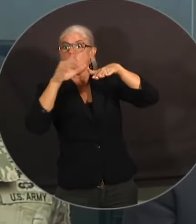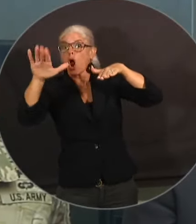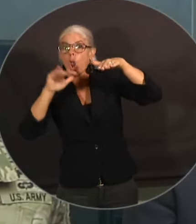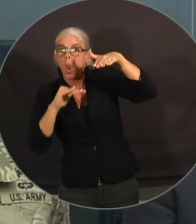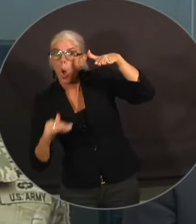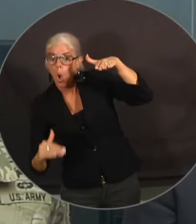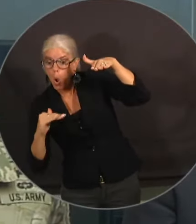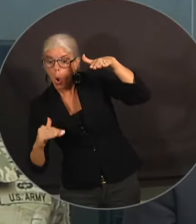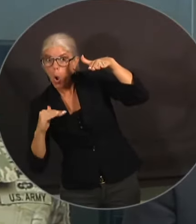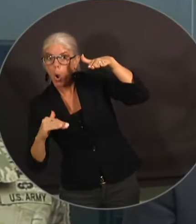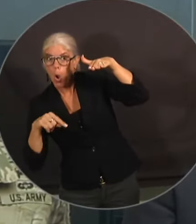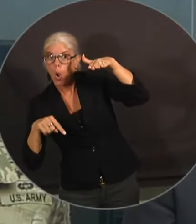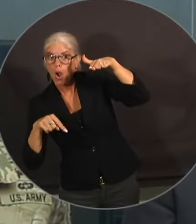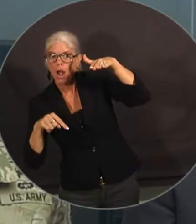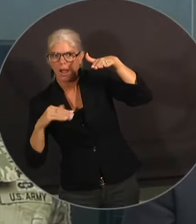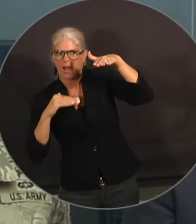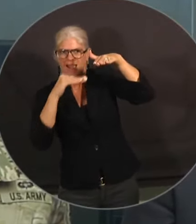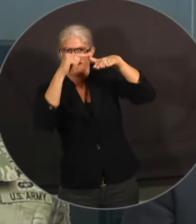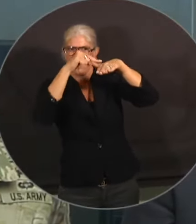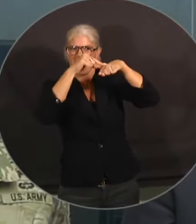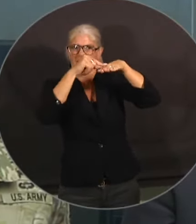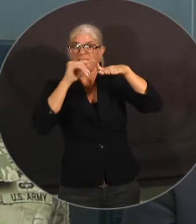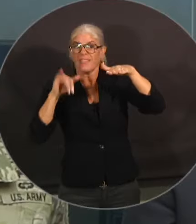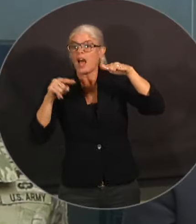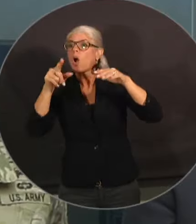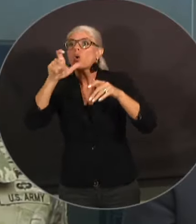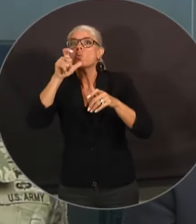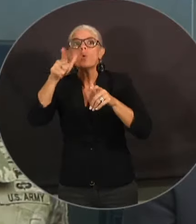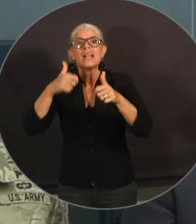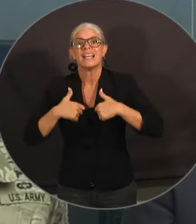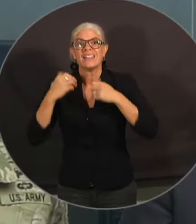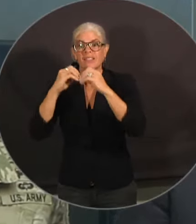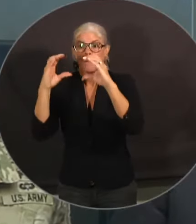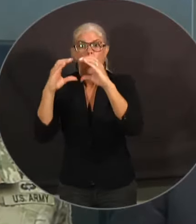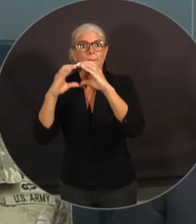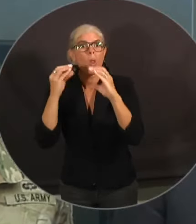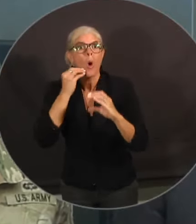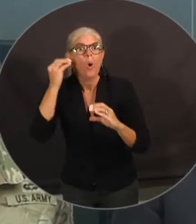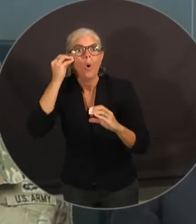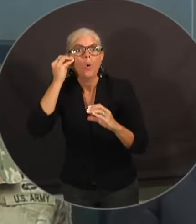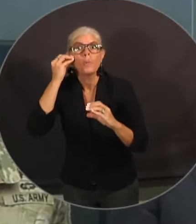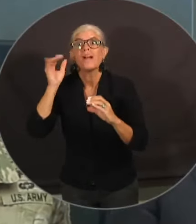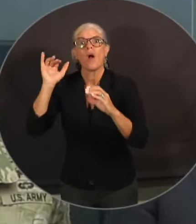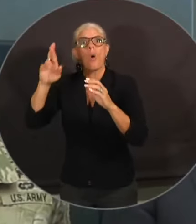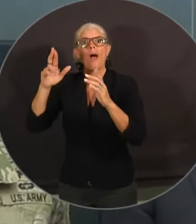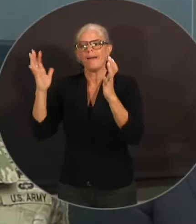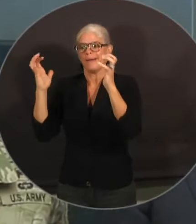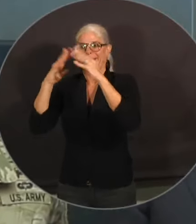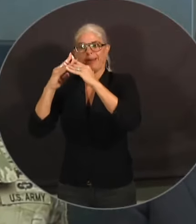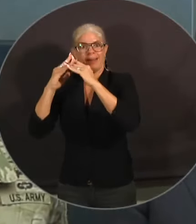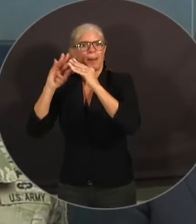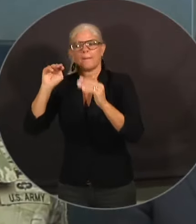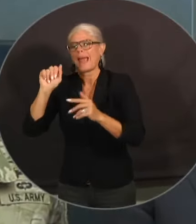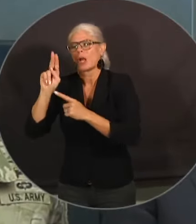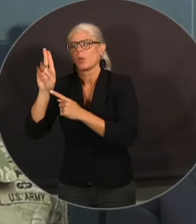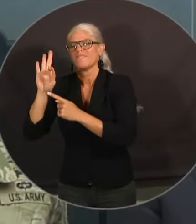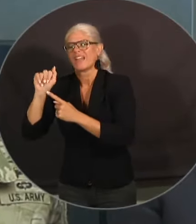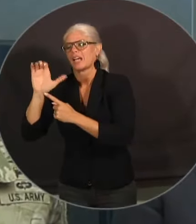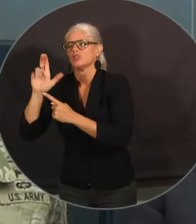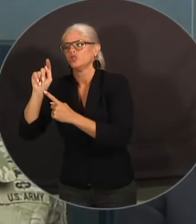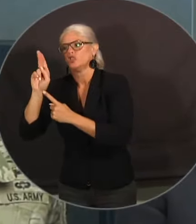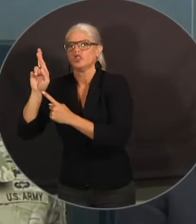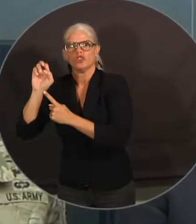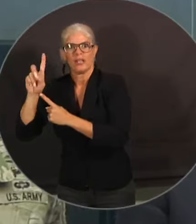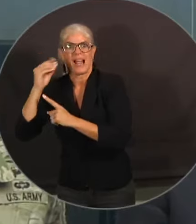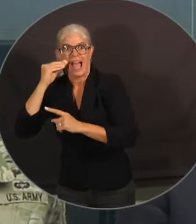manufactured homes. That is their evacuation order. So, again, I want to give credit where credit's due. The governor's been up here talking about the mayor and the